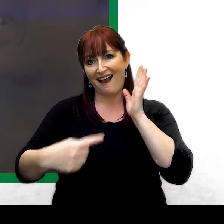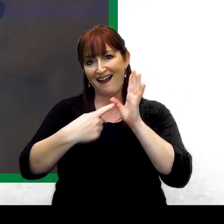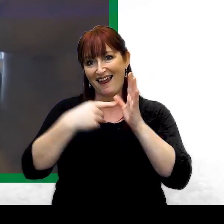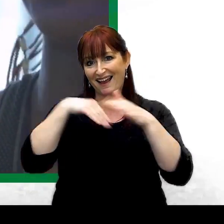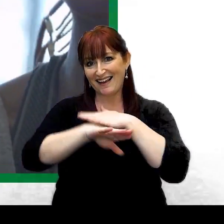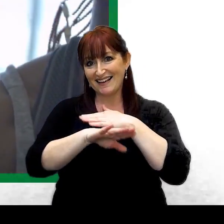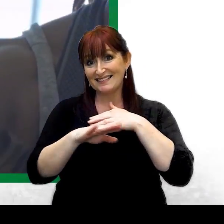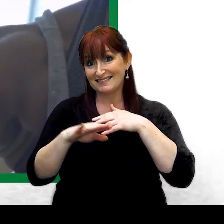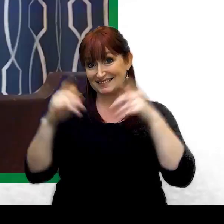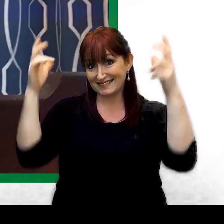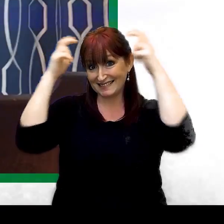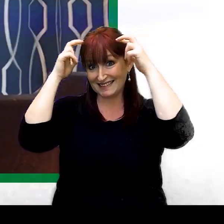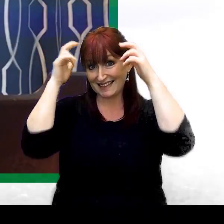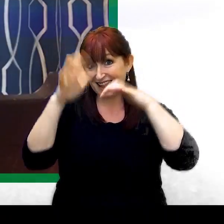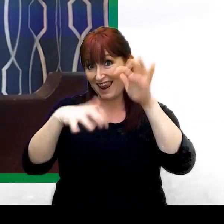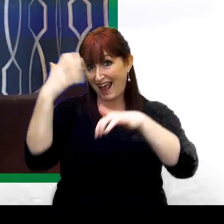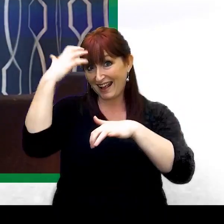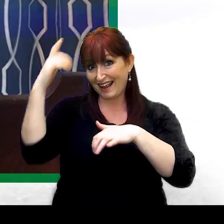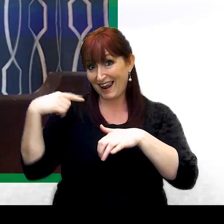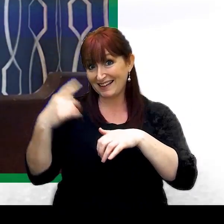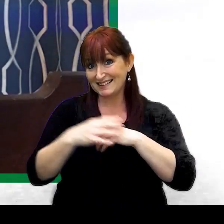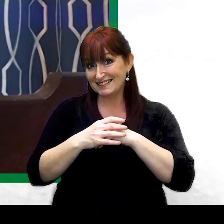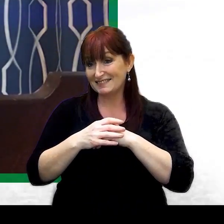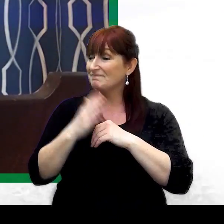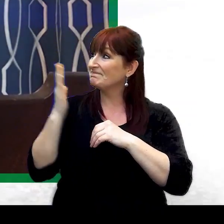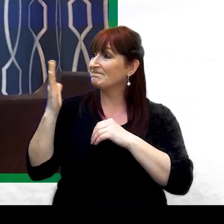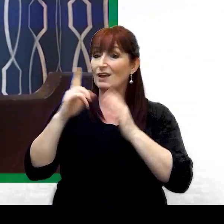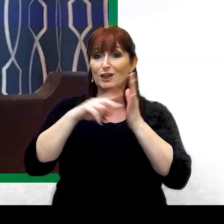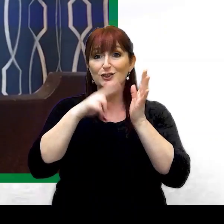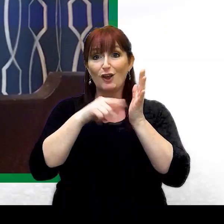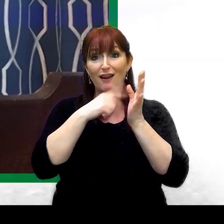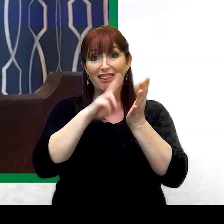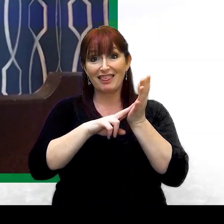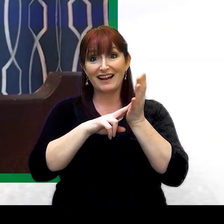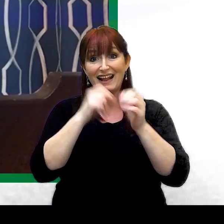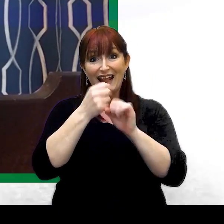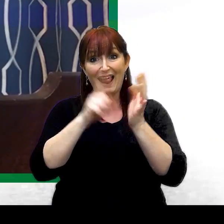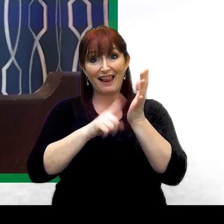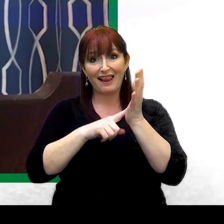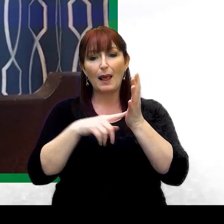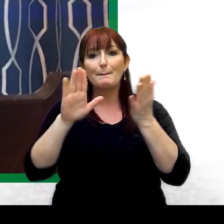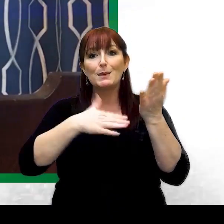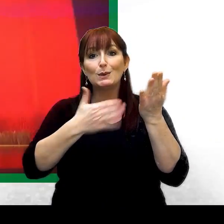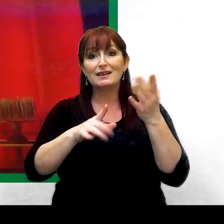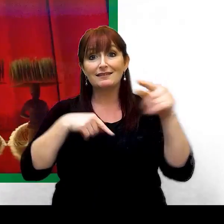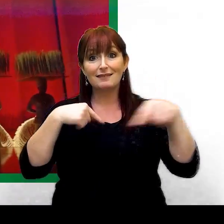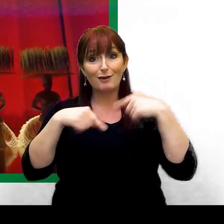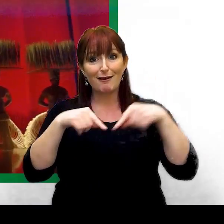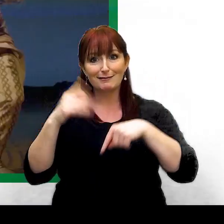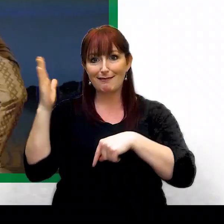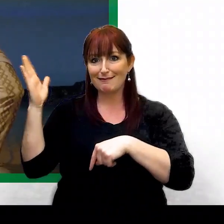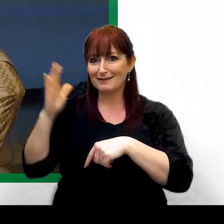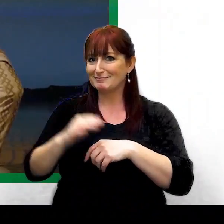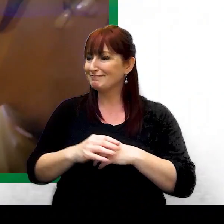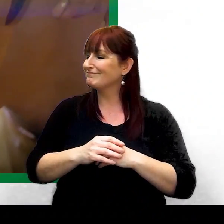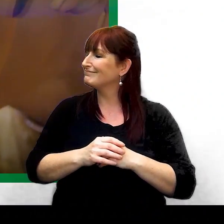on stage in London. And my name is Jonathan Gill and I'm music director for the UK tour of The Lion King.